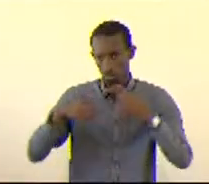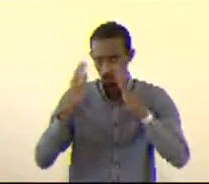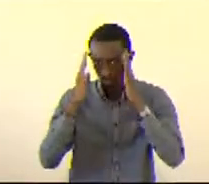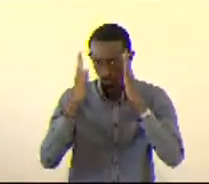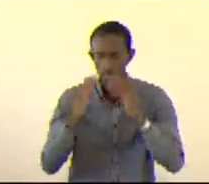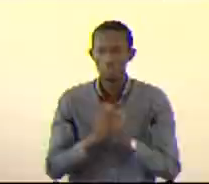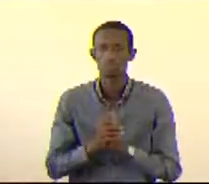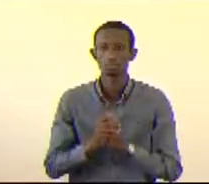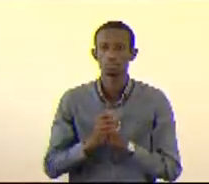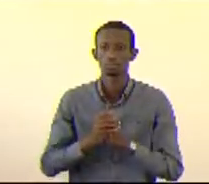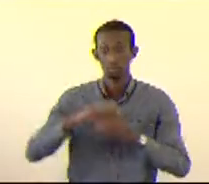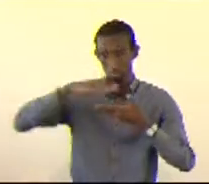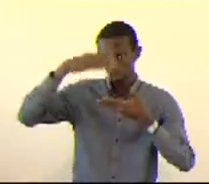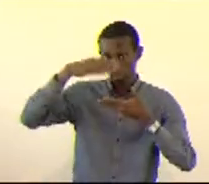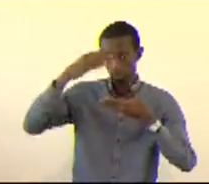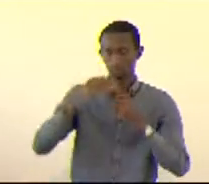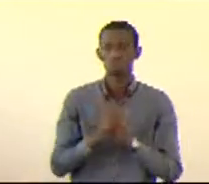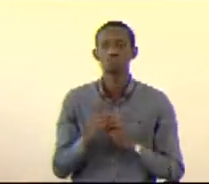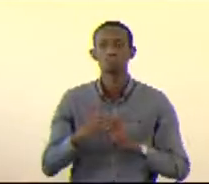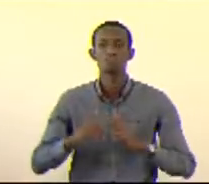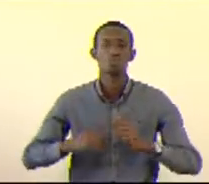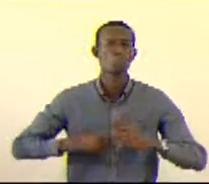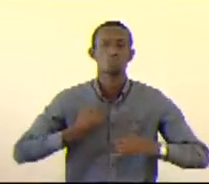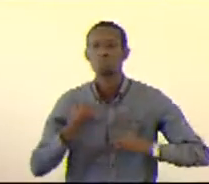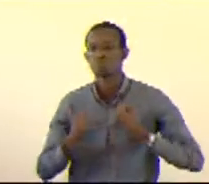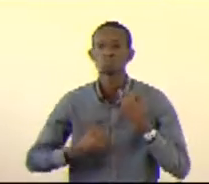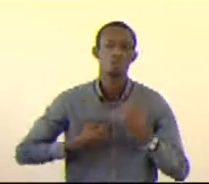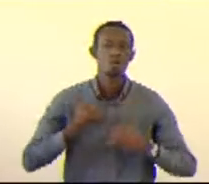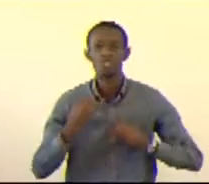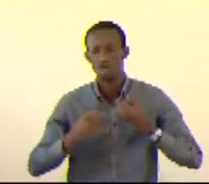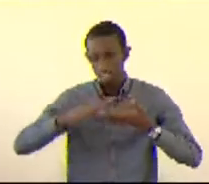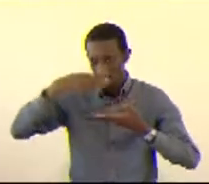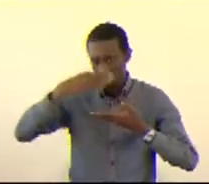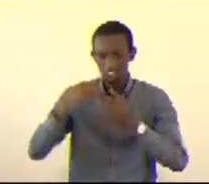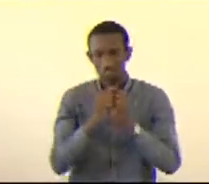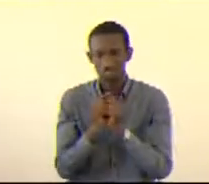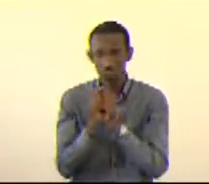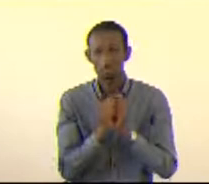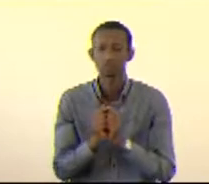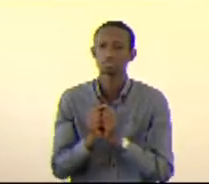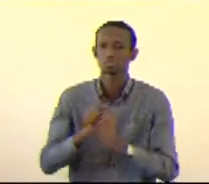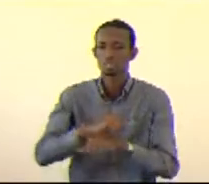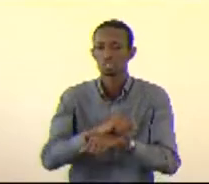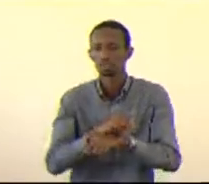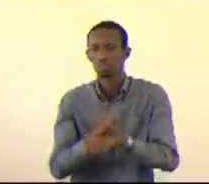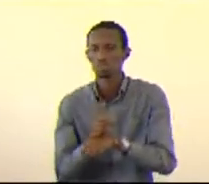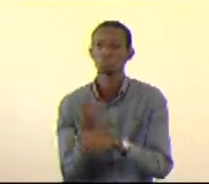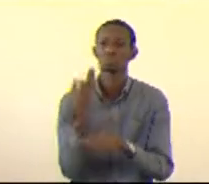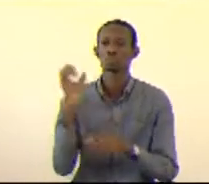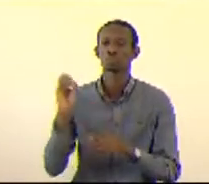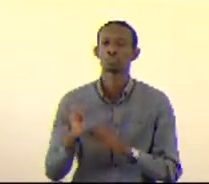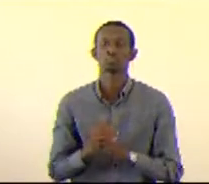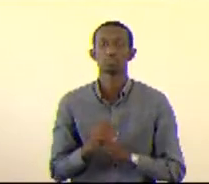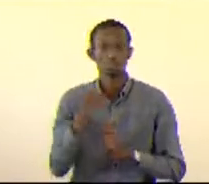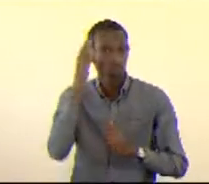we enjoy learning together for the next 30 minutes. And so, as you know, we are still on unit